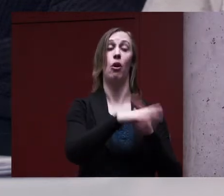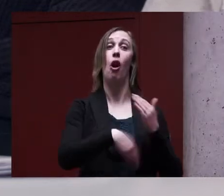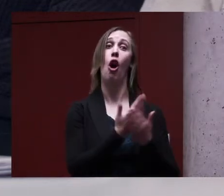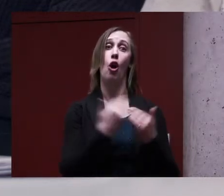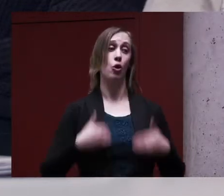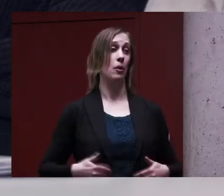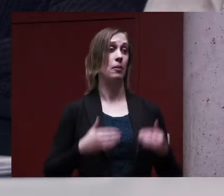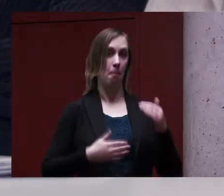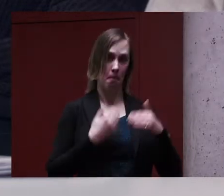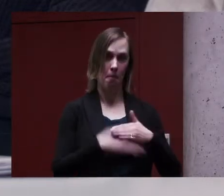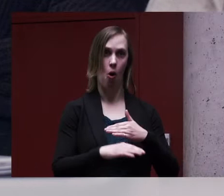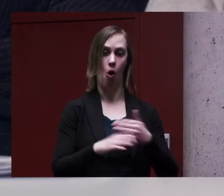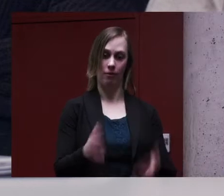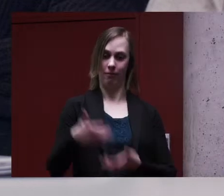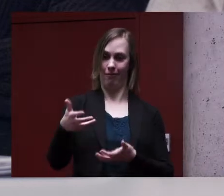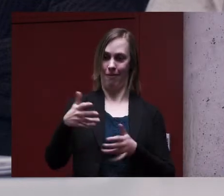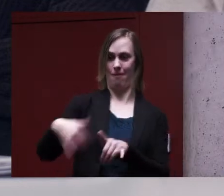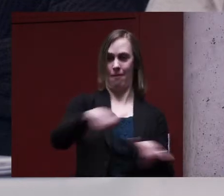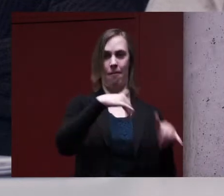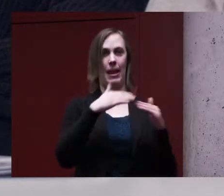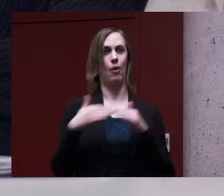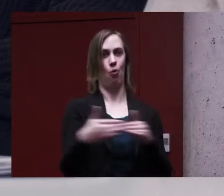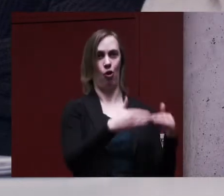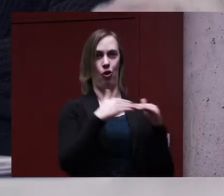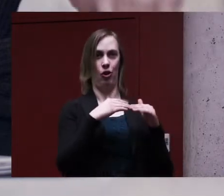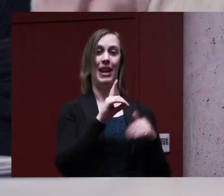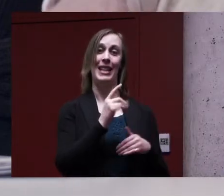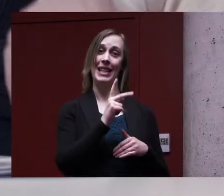equal in dignity and rights. Through promoting,